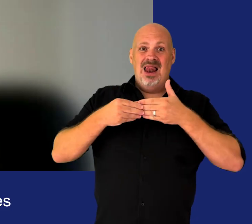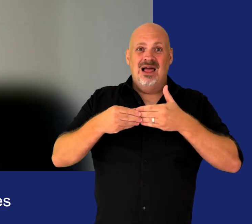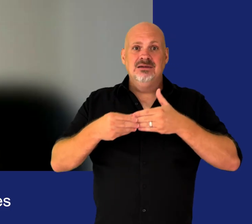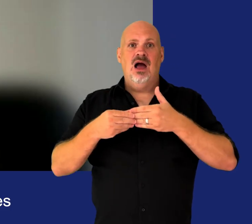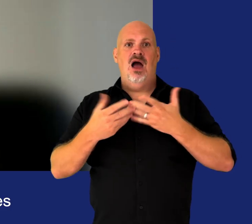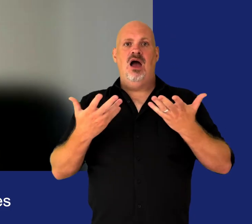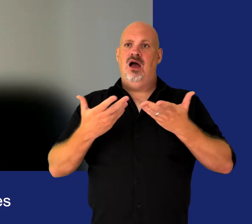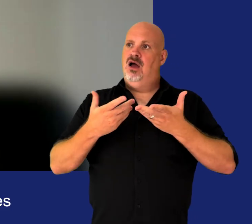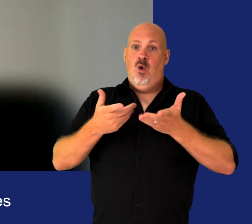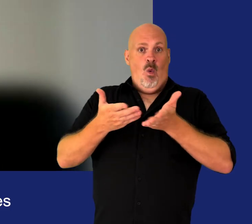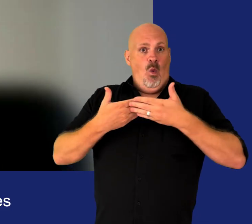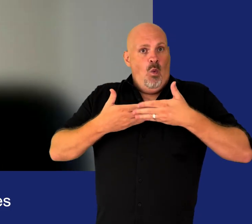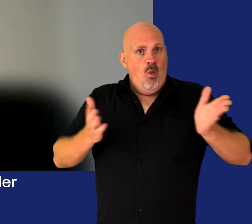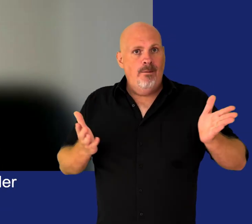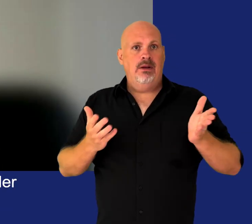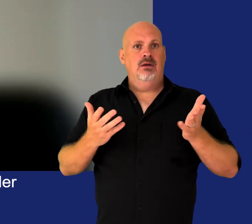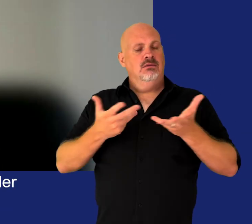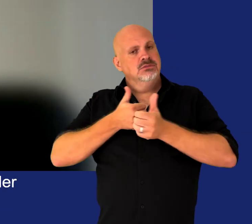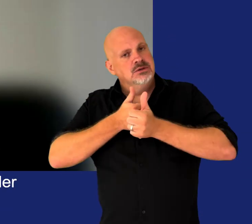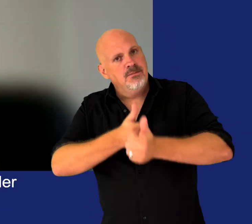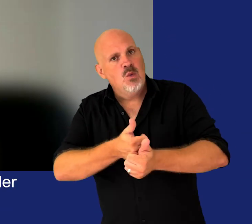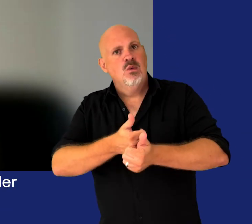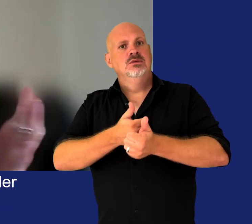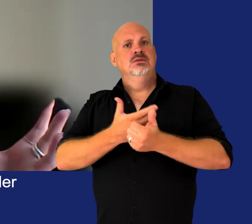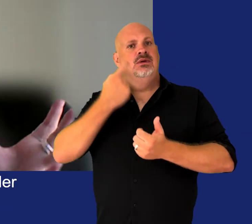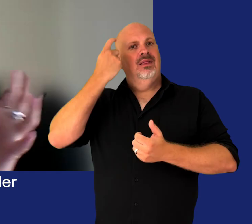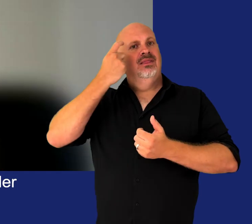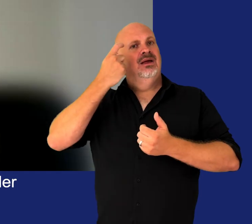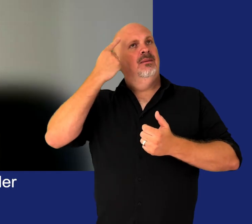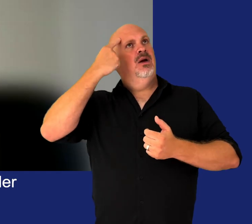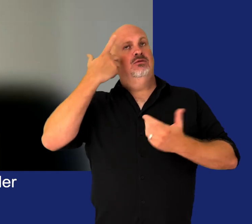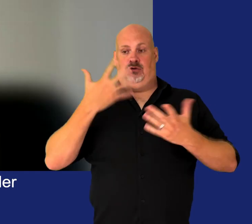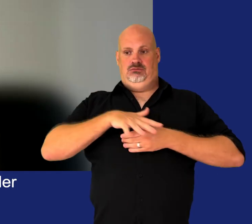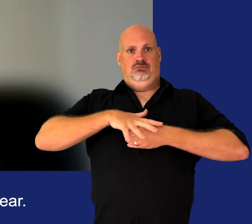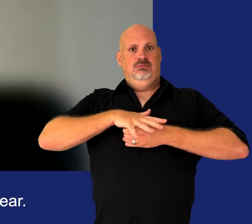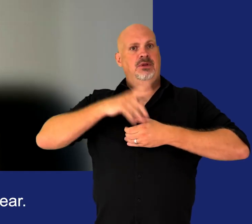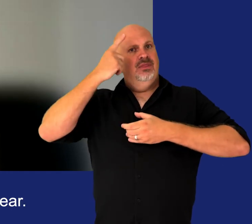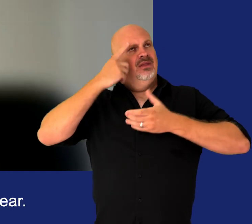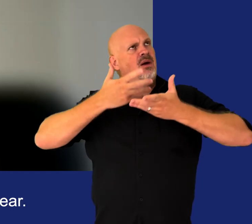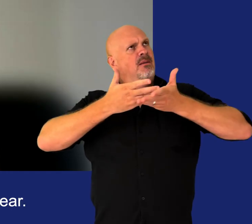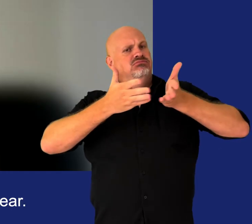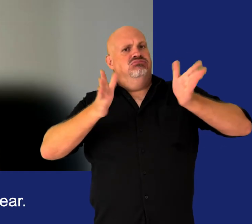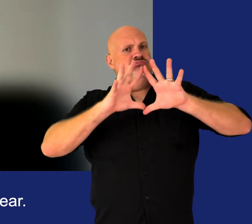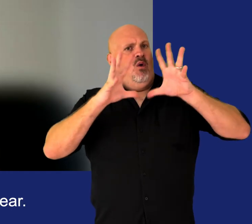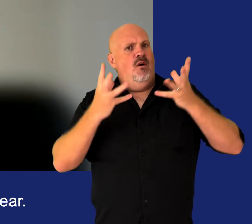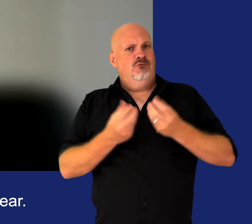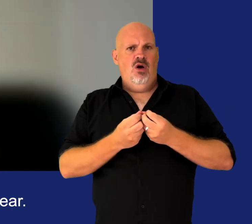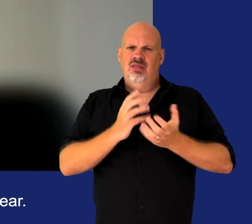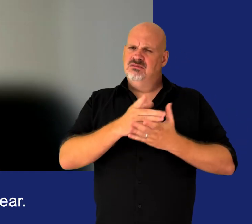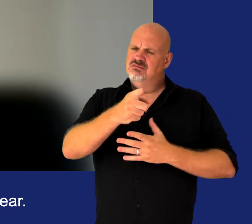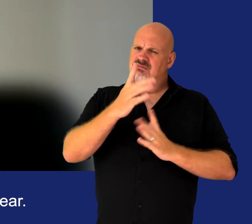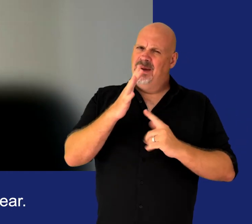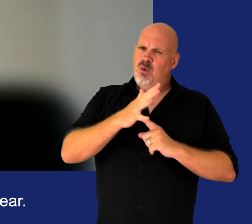leaders, and open themselves up to giving support and thinking wider than just the immediate space. That's really, really good to hear